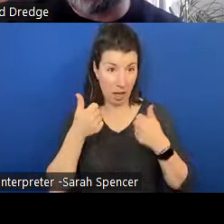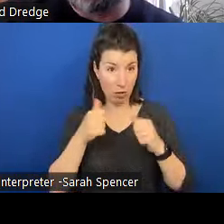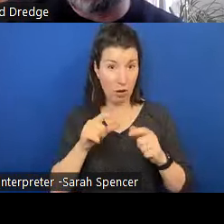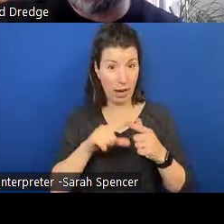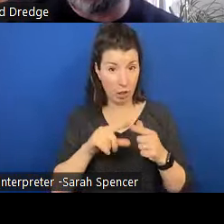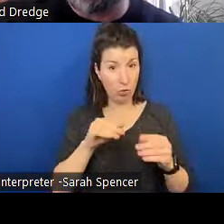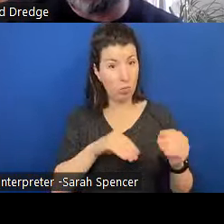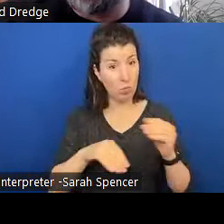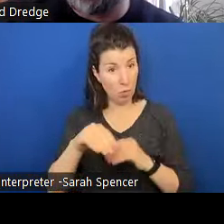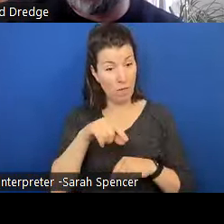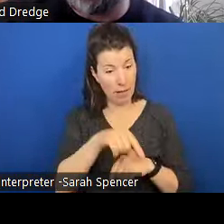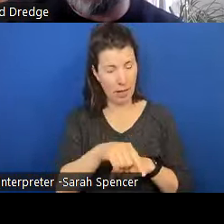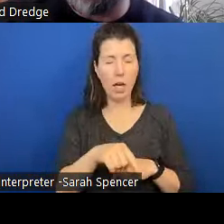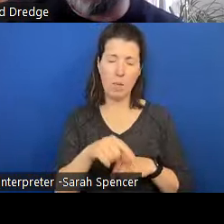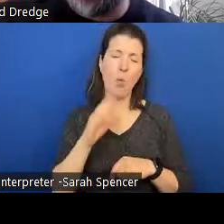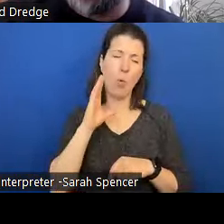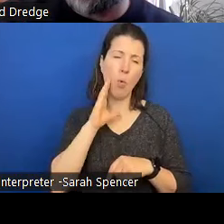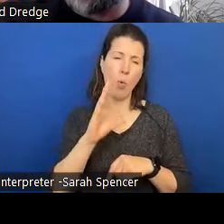pretty tight.